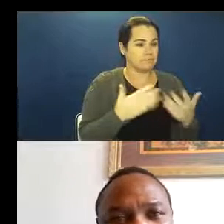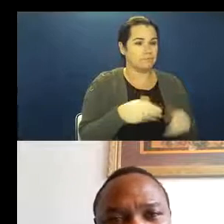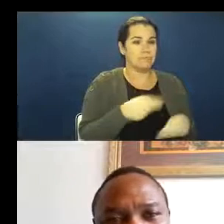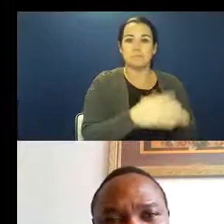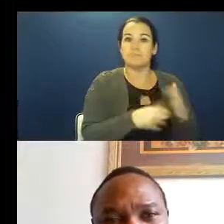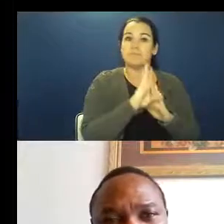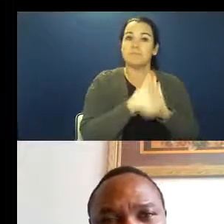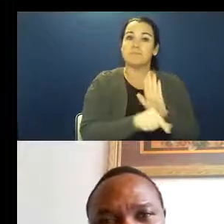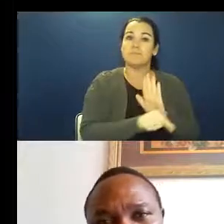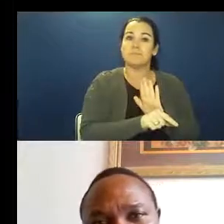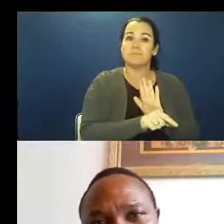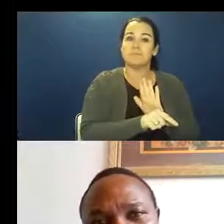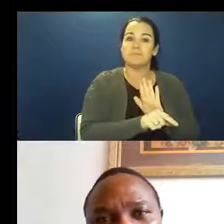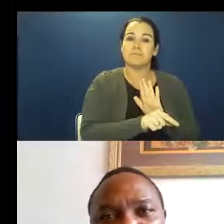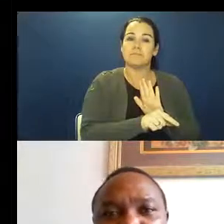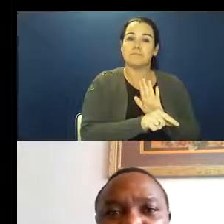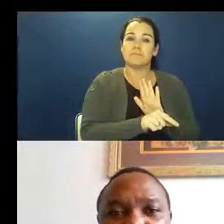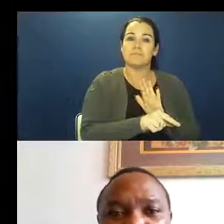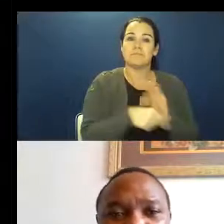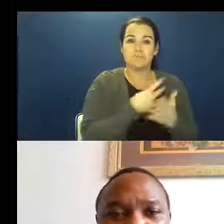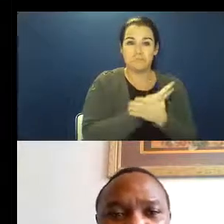undergraduate, master's level